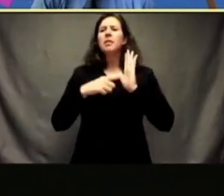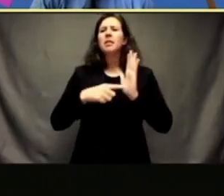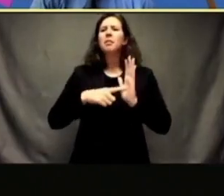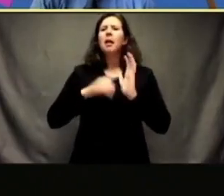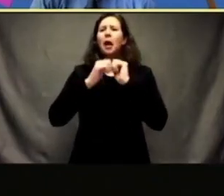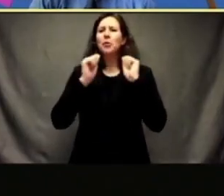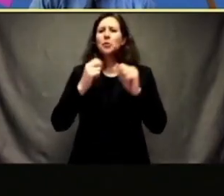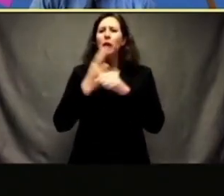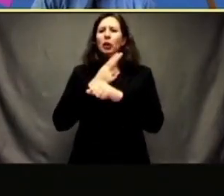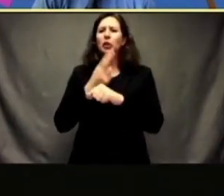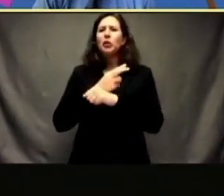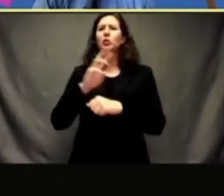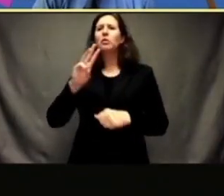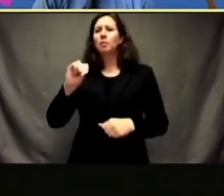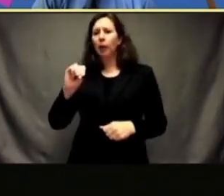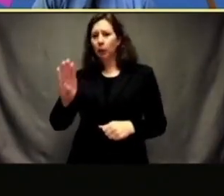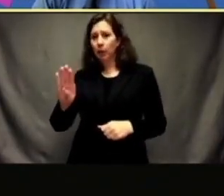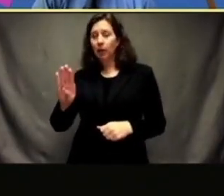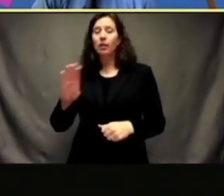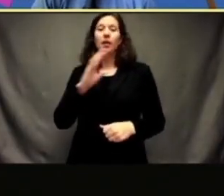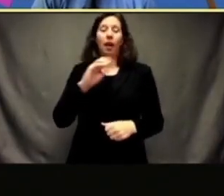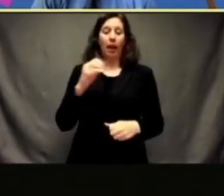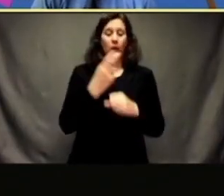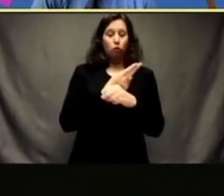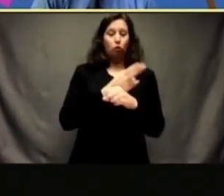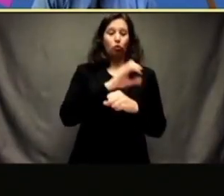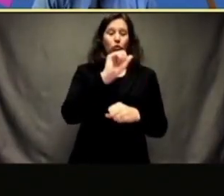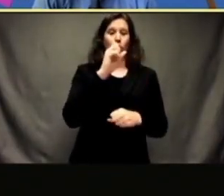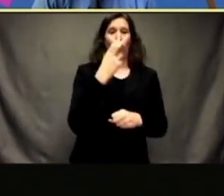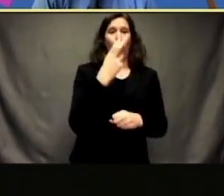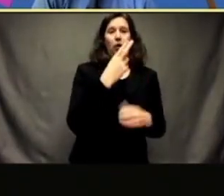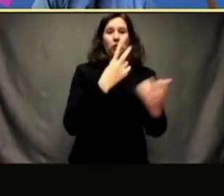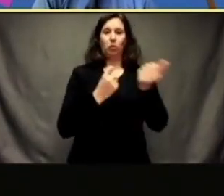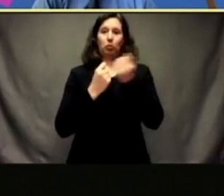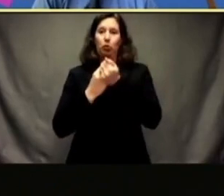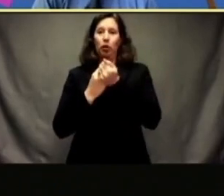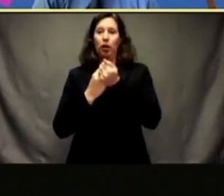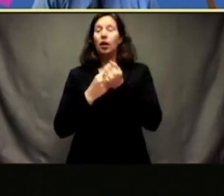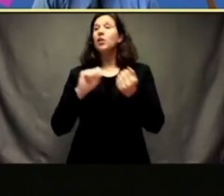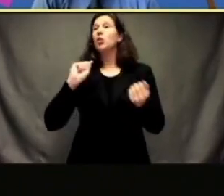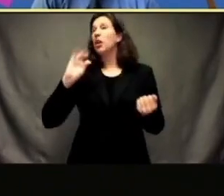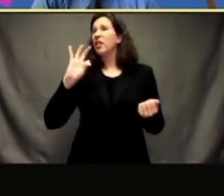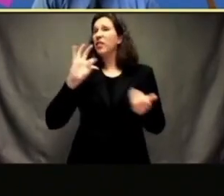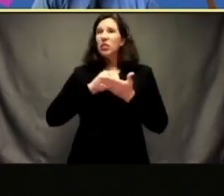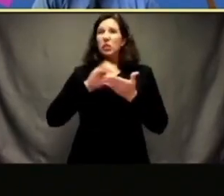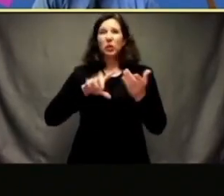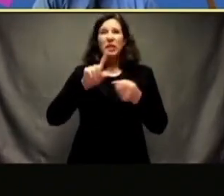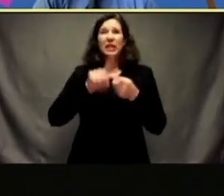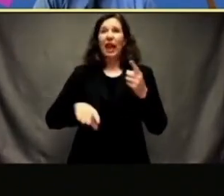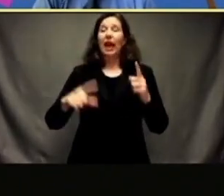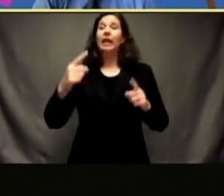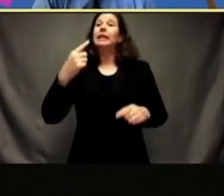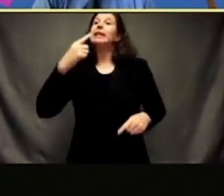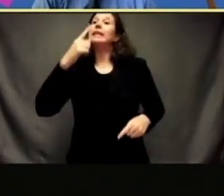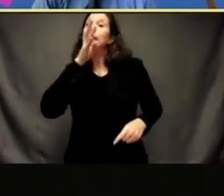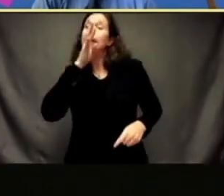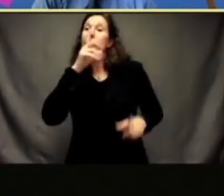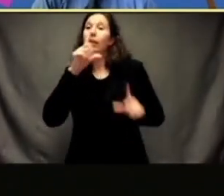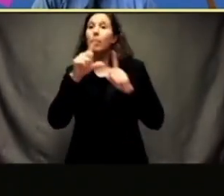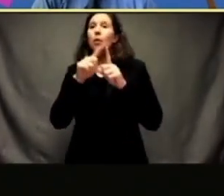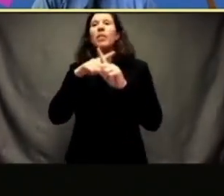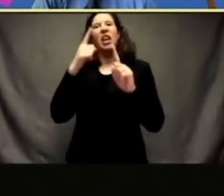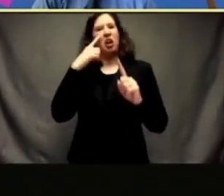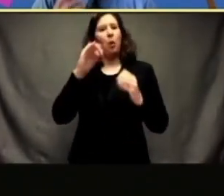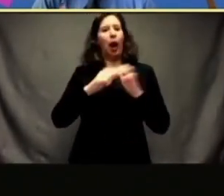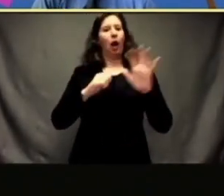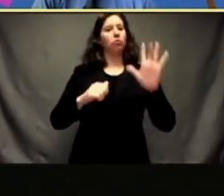can use the microbit in Scratch to be able to support. For example, a student cannot really say much of the words, but they know how to press these